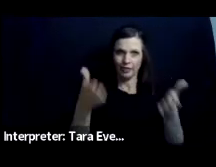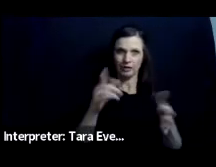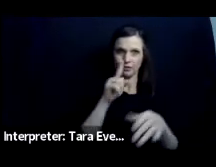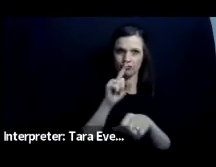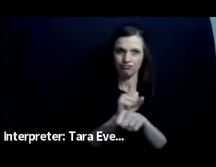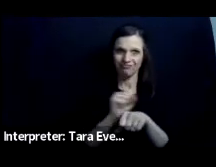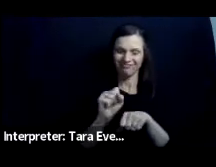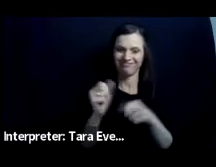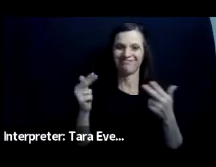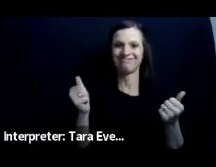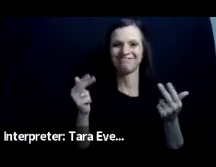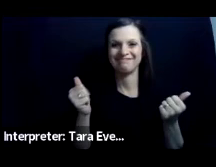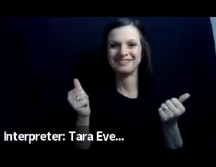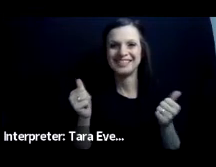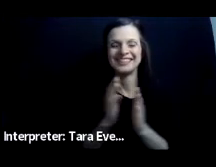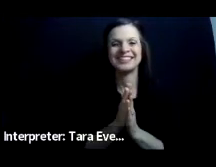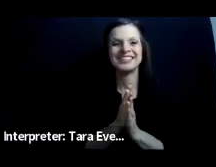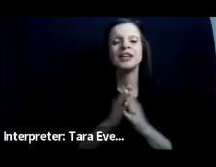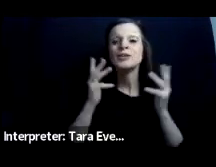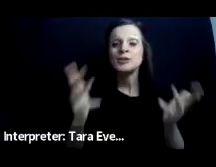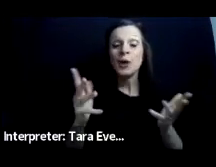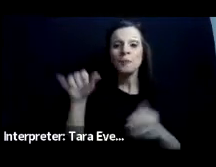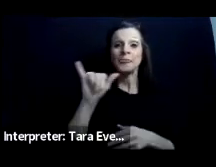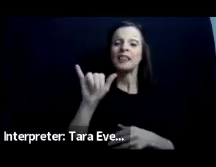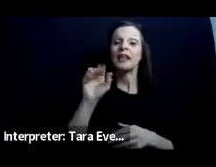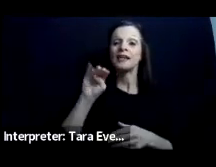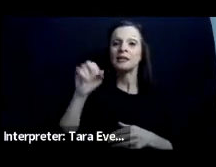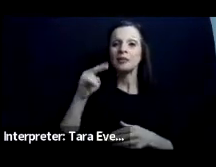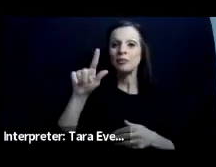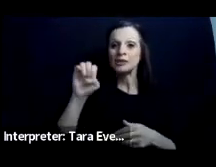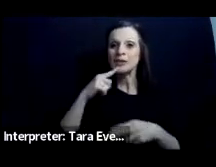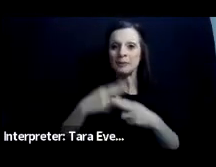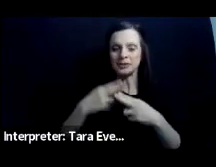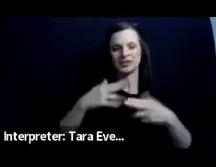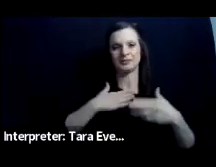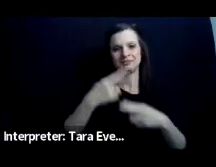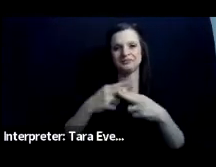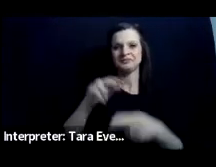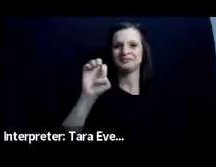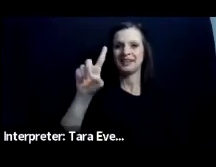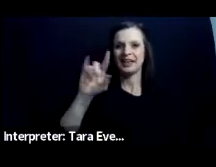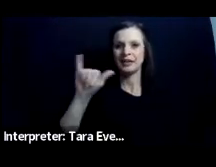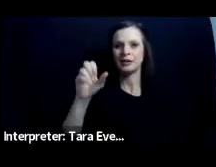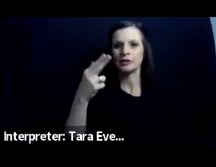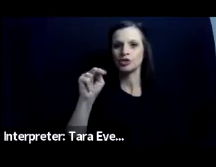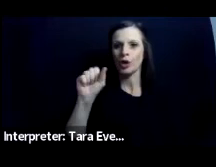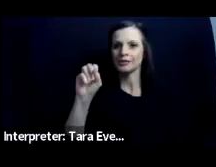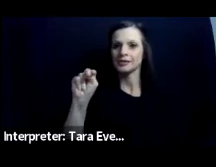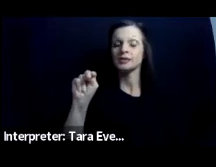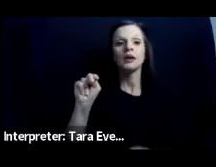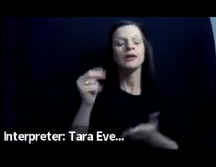So as Michelle mentioned, my name is Ed Johnson, and probably of all that stuff that